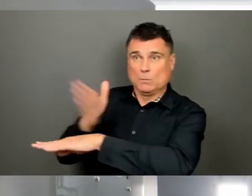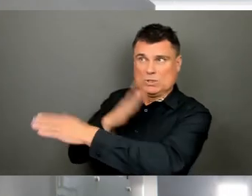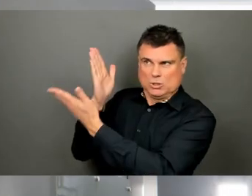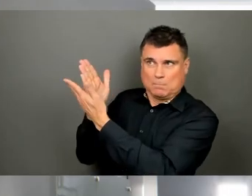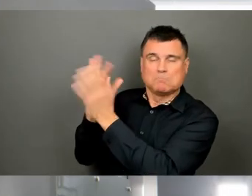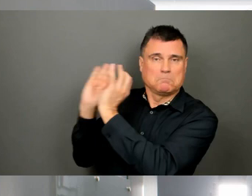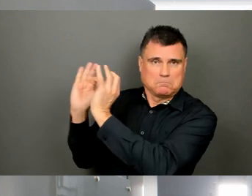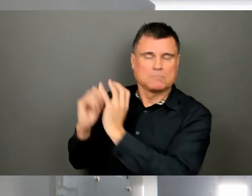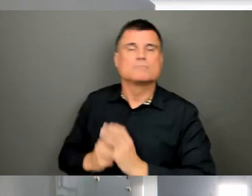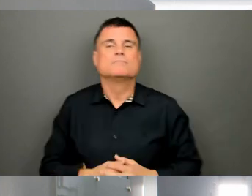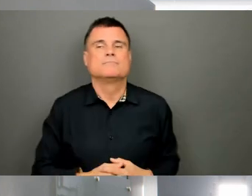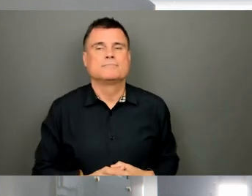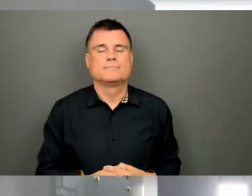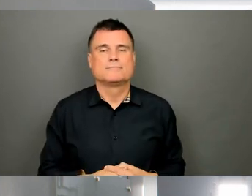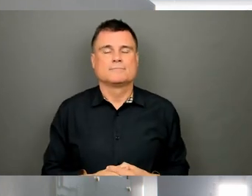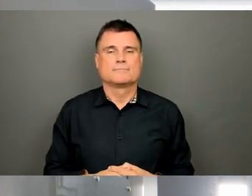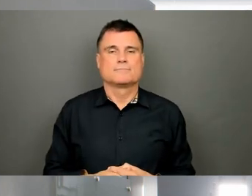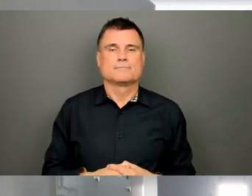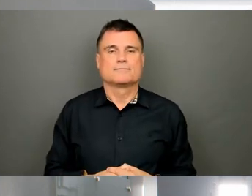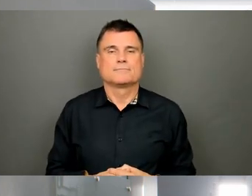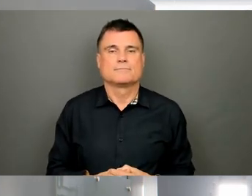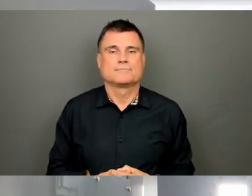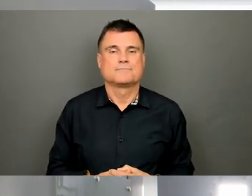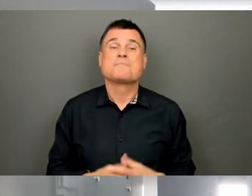All right, cut the music.